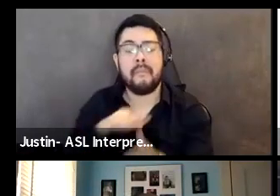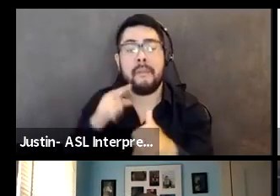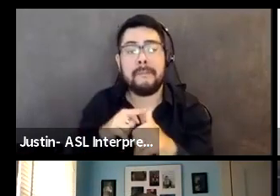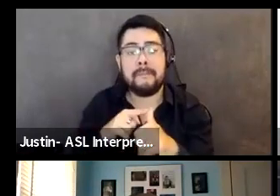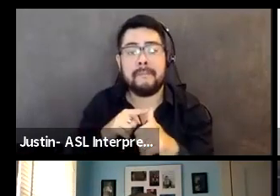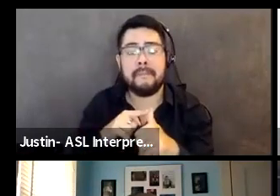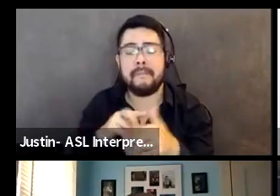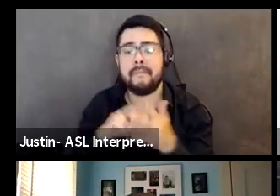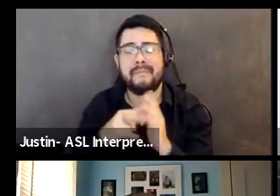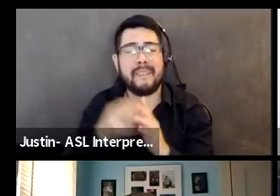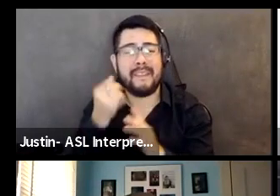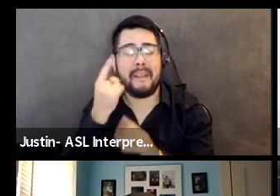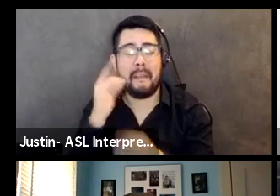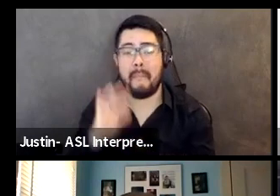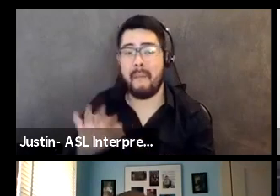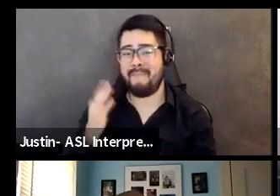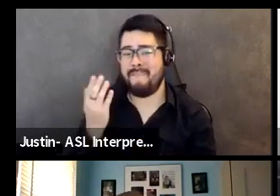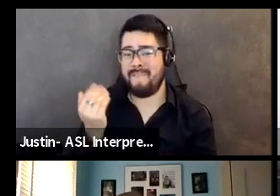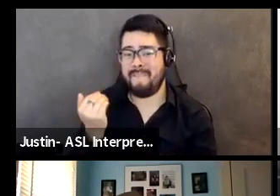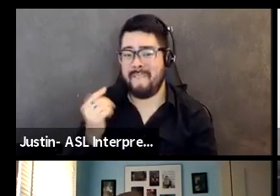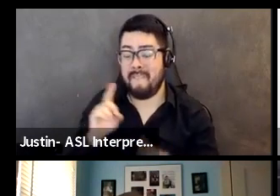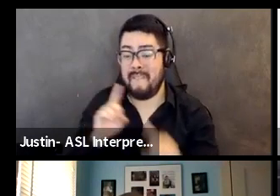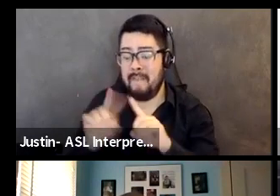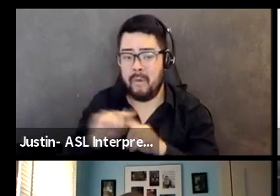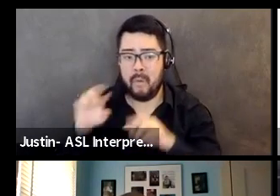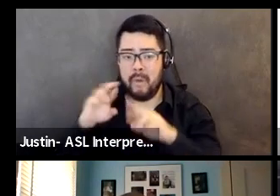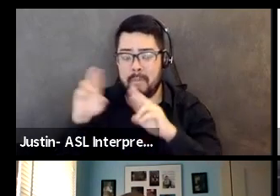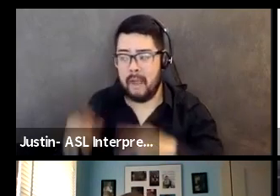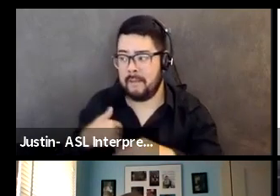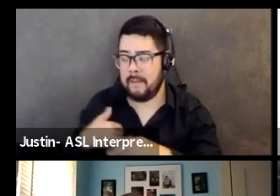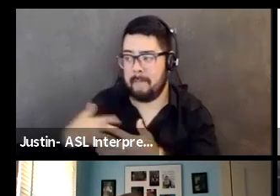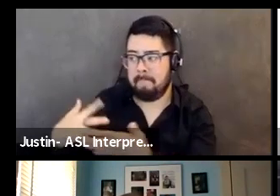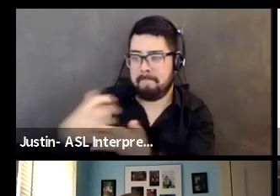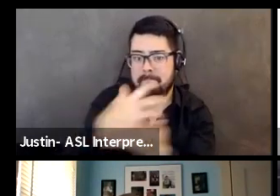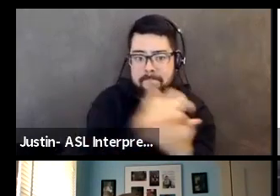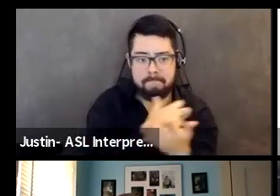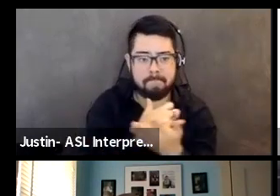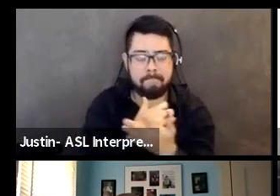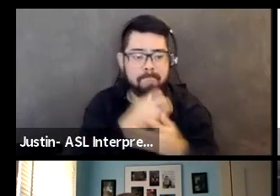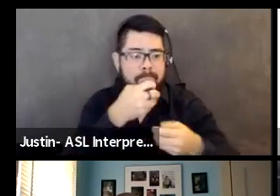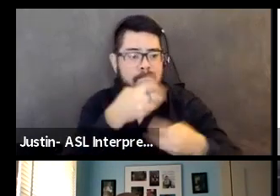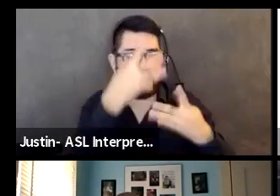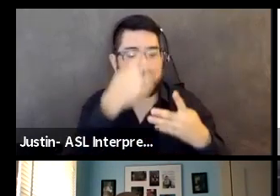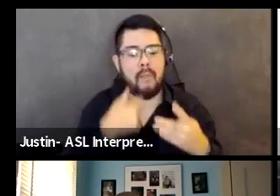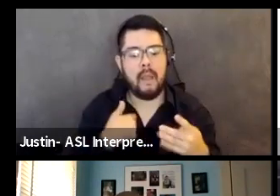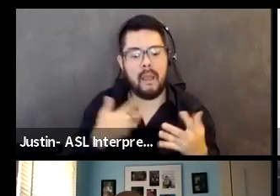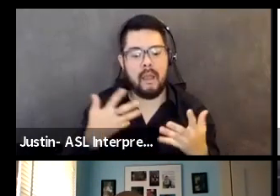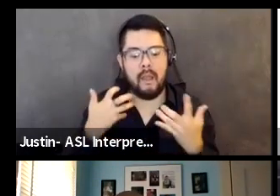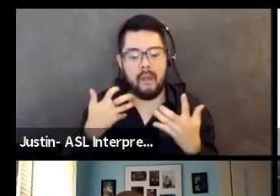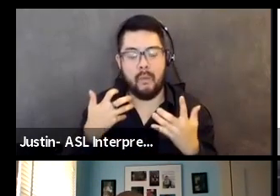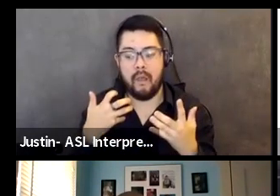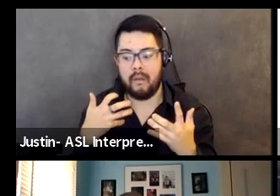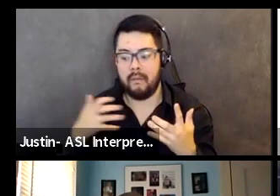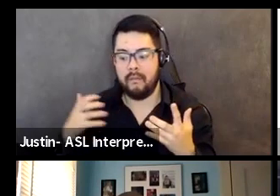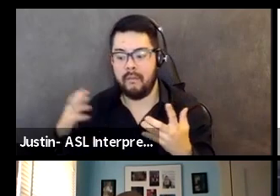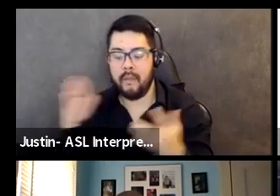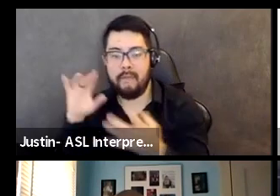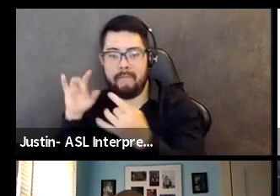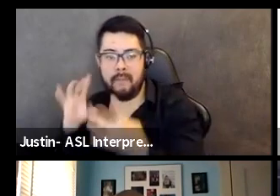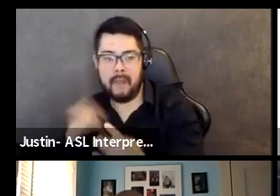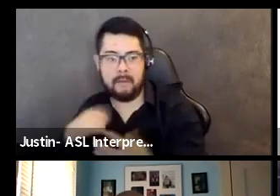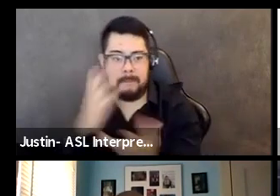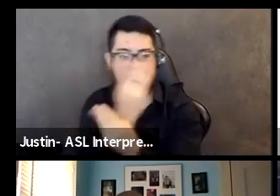of about 15 different responses that i got i just want to make sure our members voices are heard at this critical